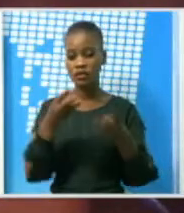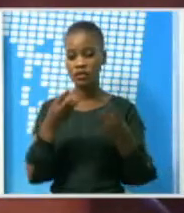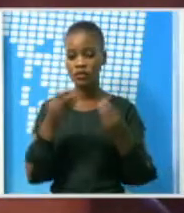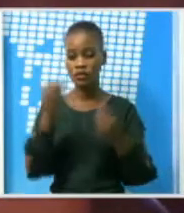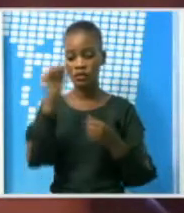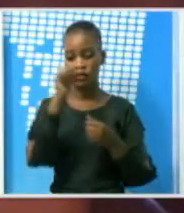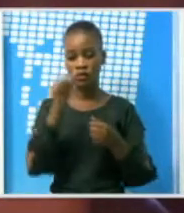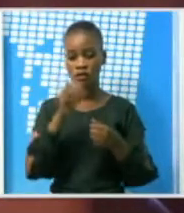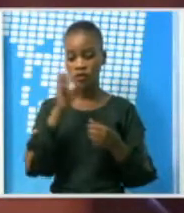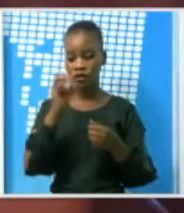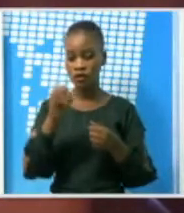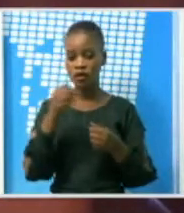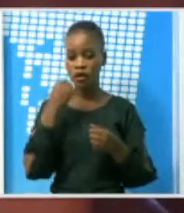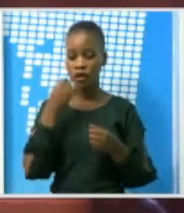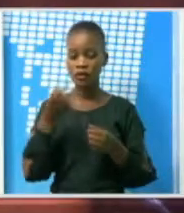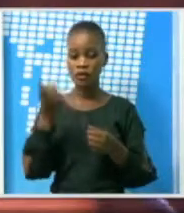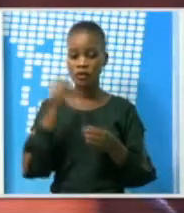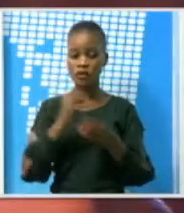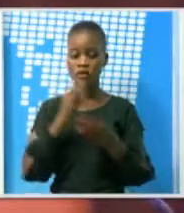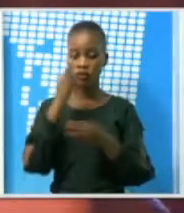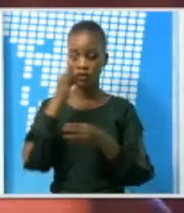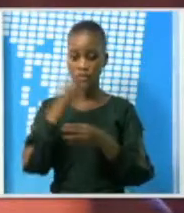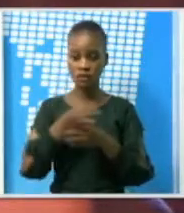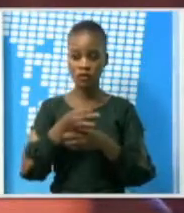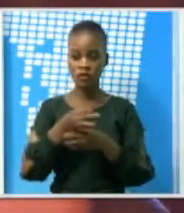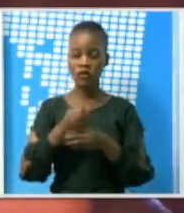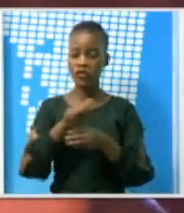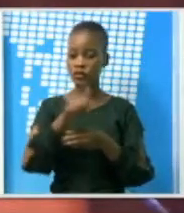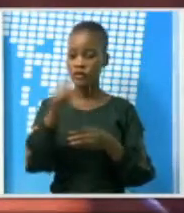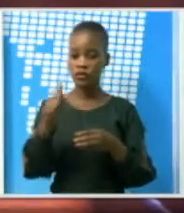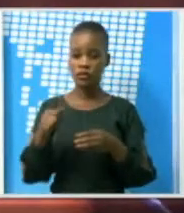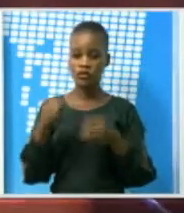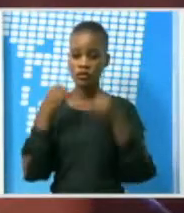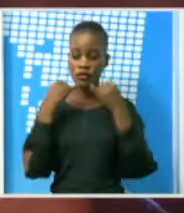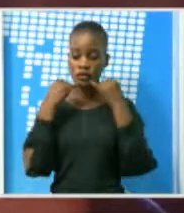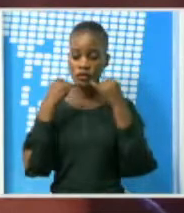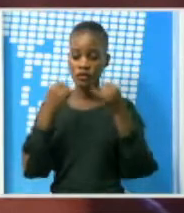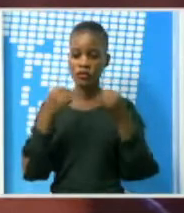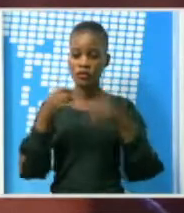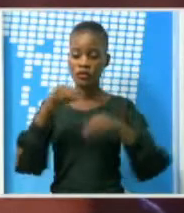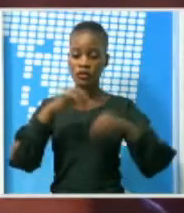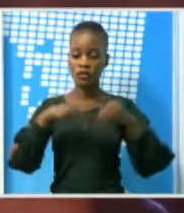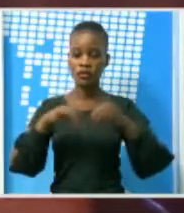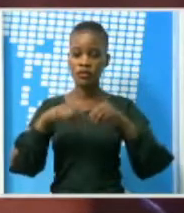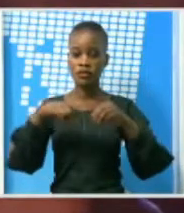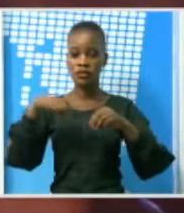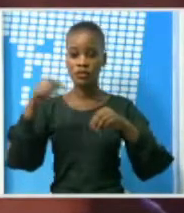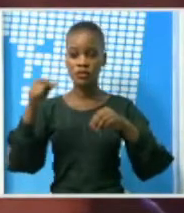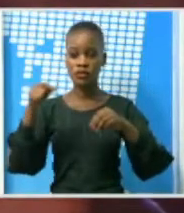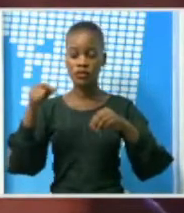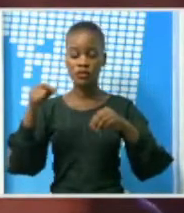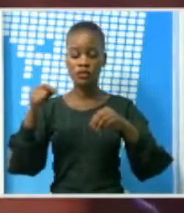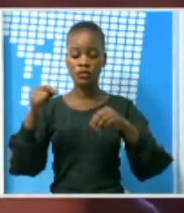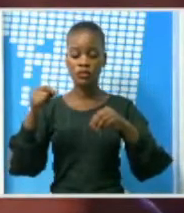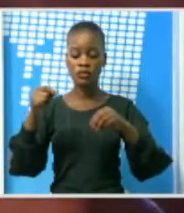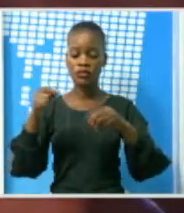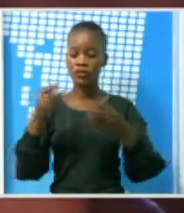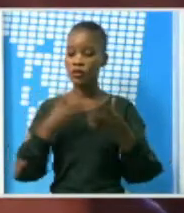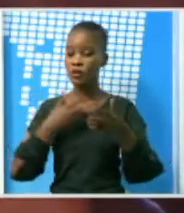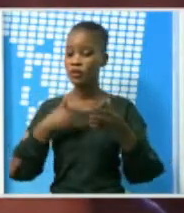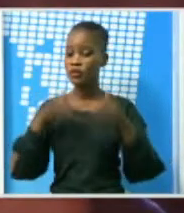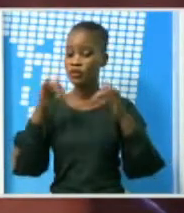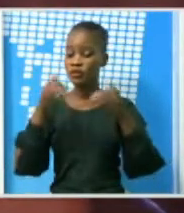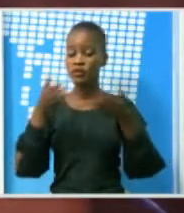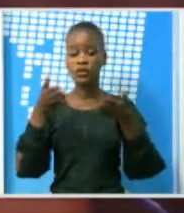this potential is extremely important. Another aspect is electric mobility. You have a company